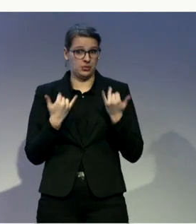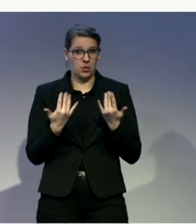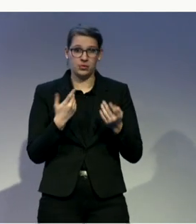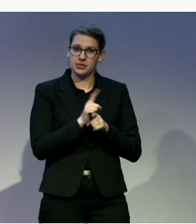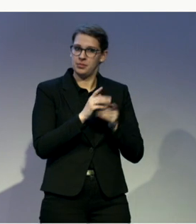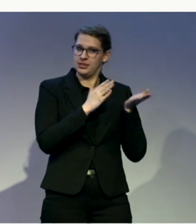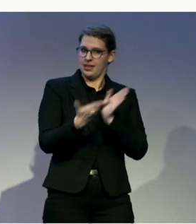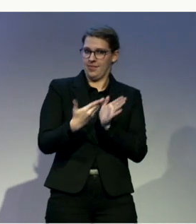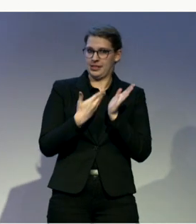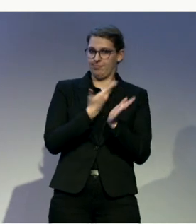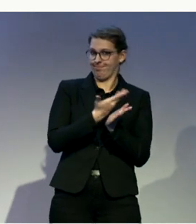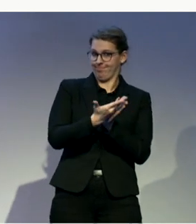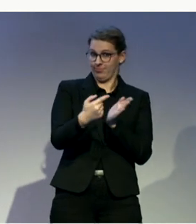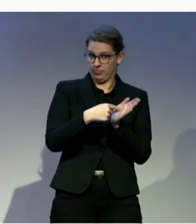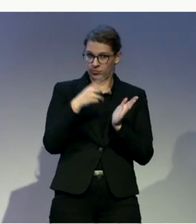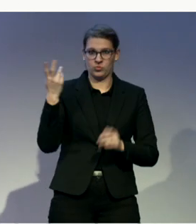of the UNCRPD.